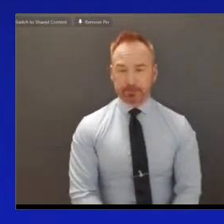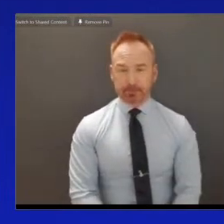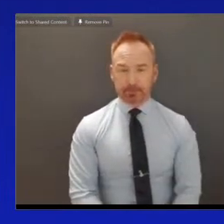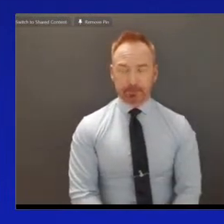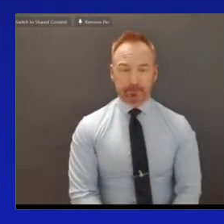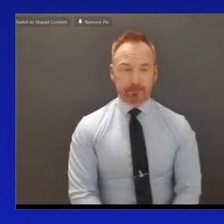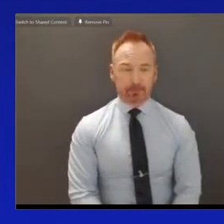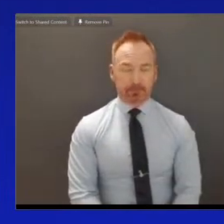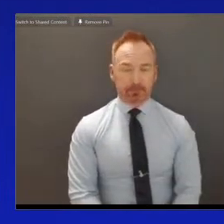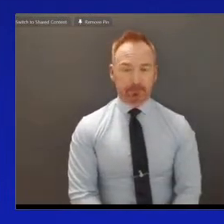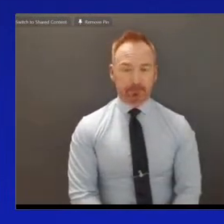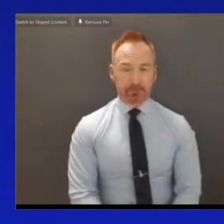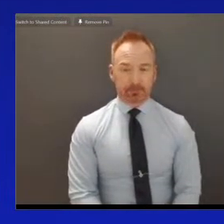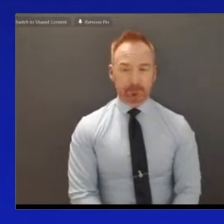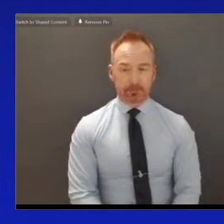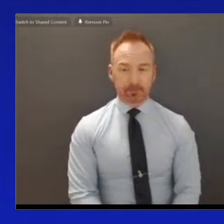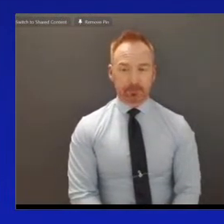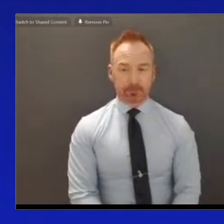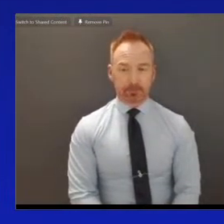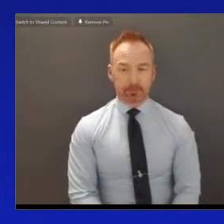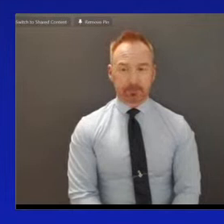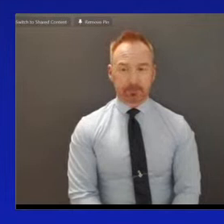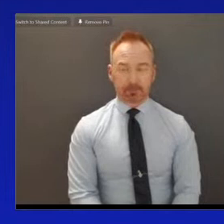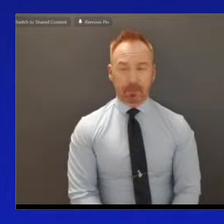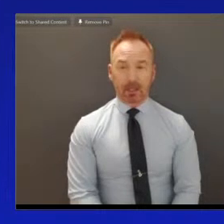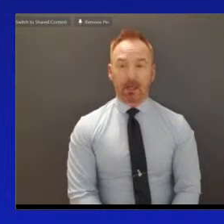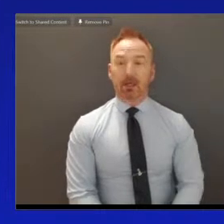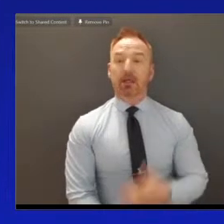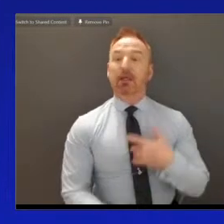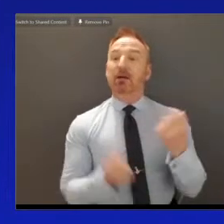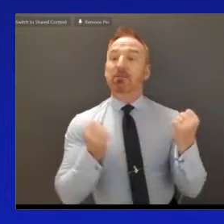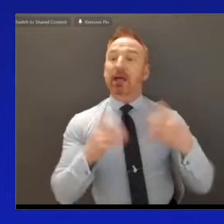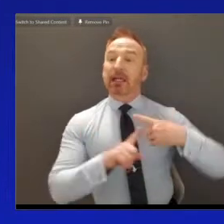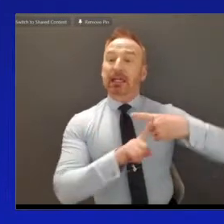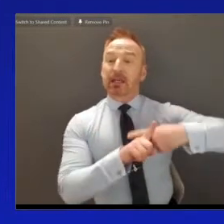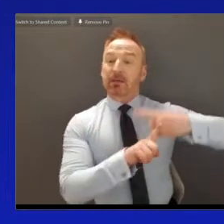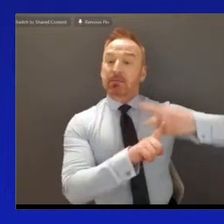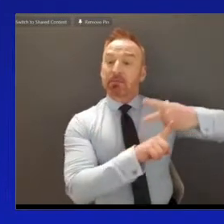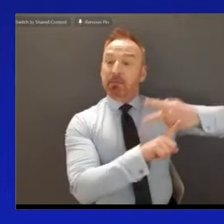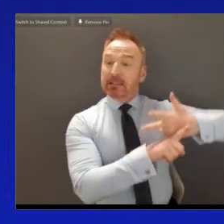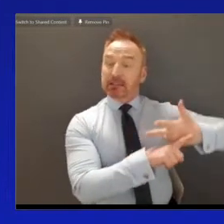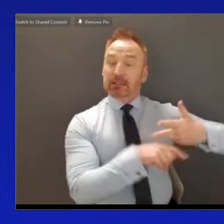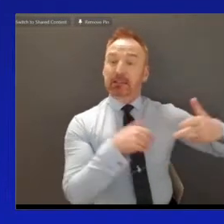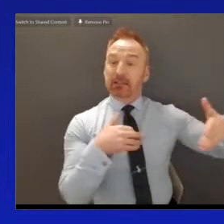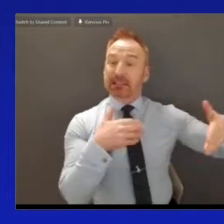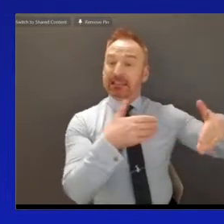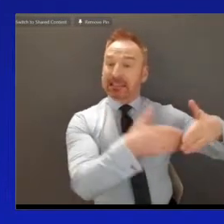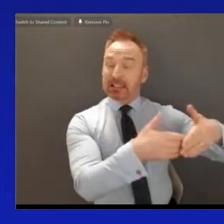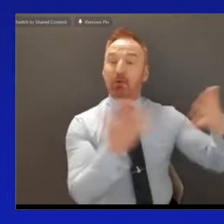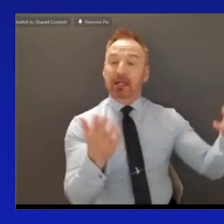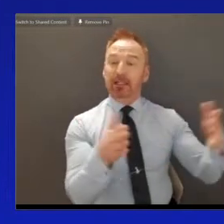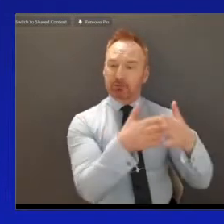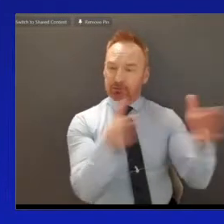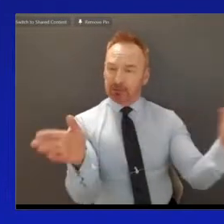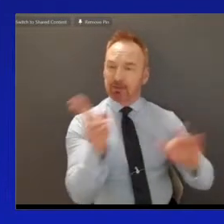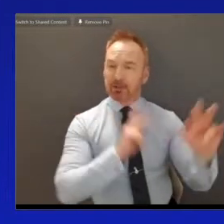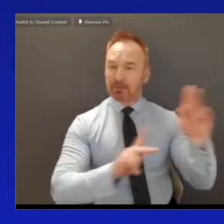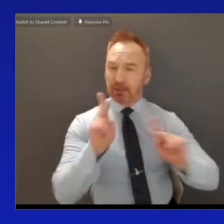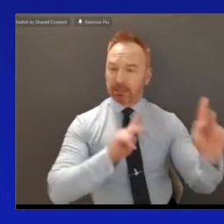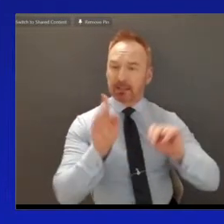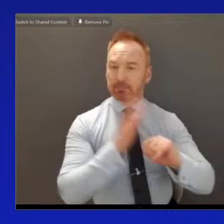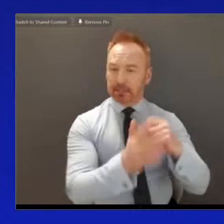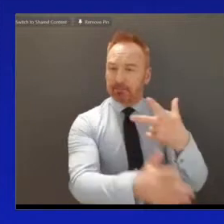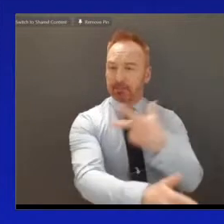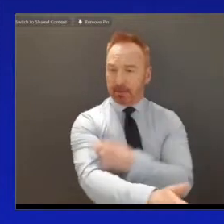population générale. So to recap our key achievements, the city's new EOC structure was set up in 2021 and has been